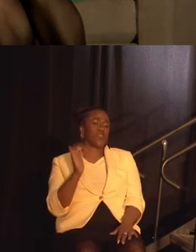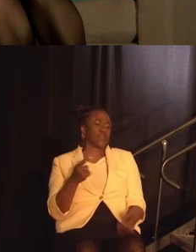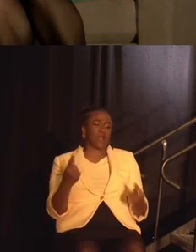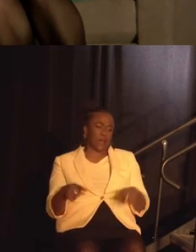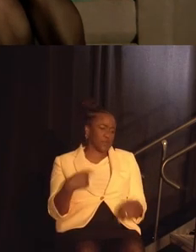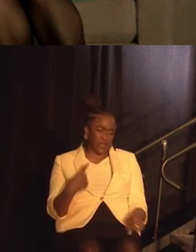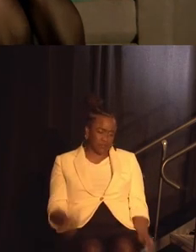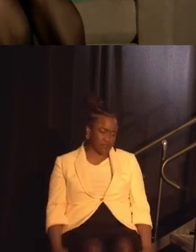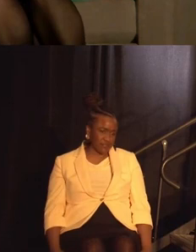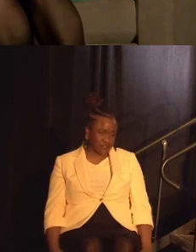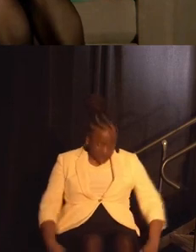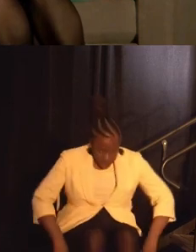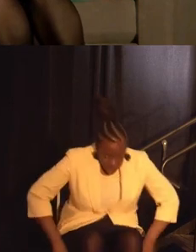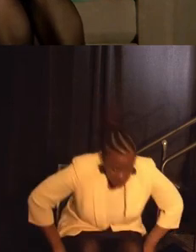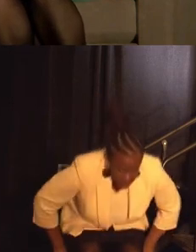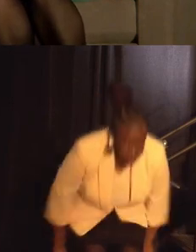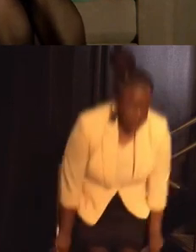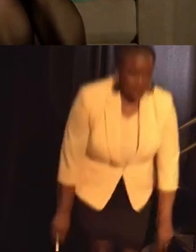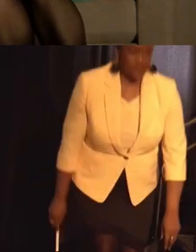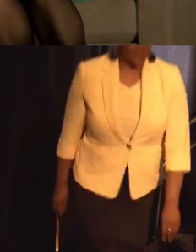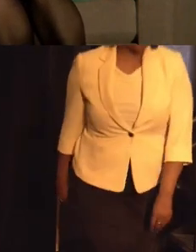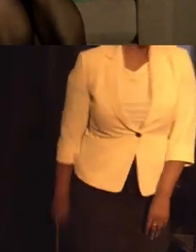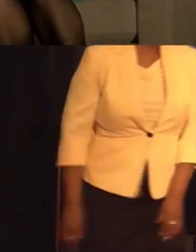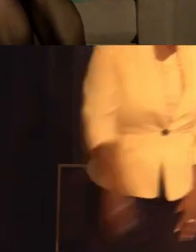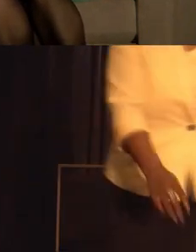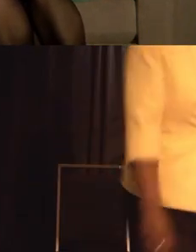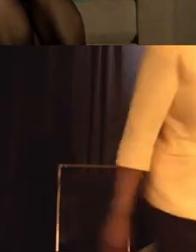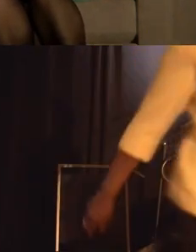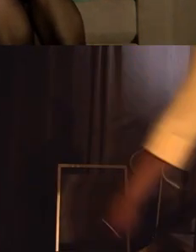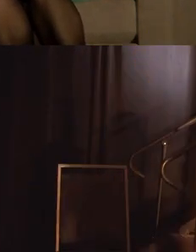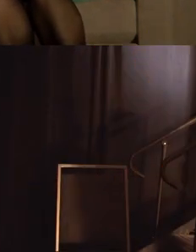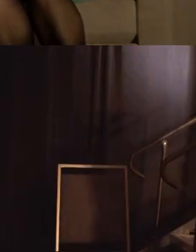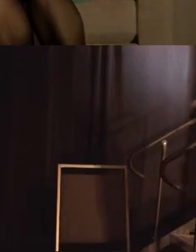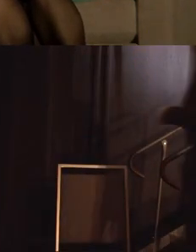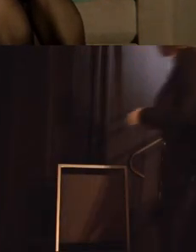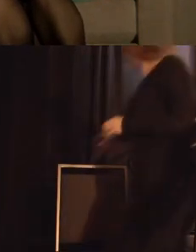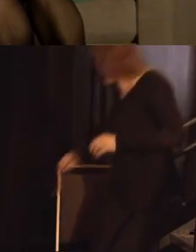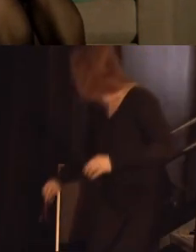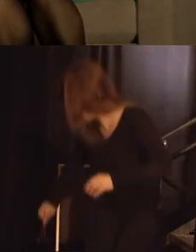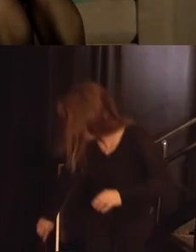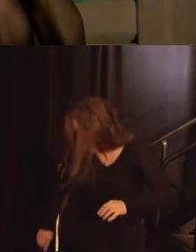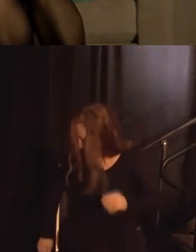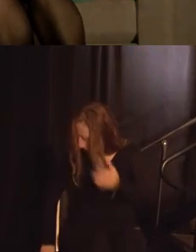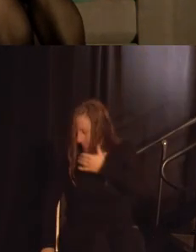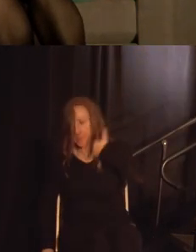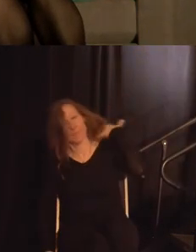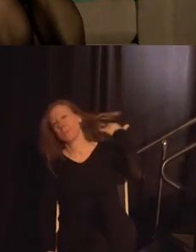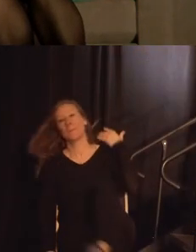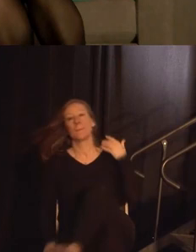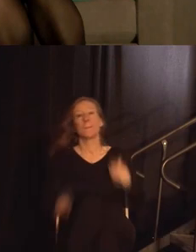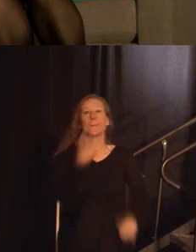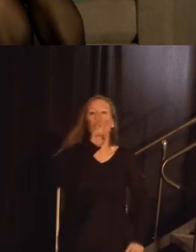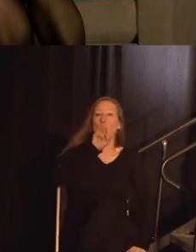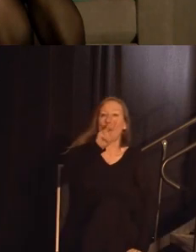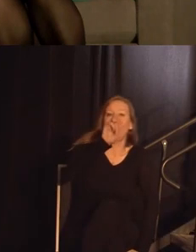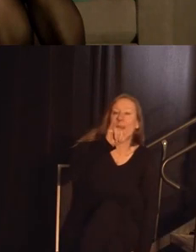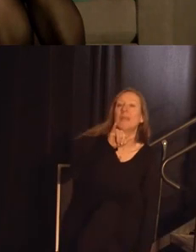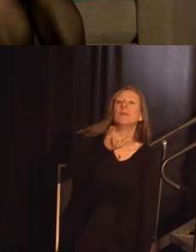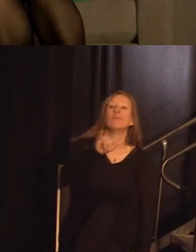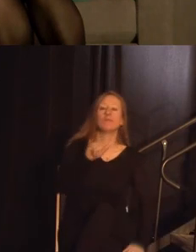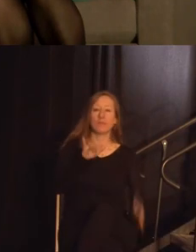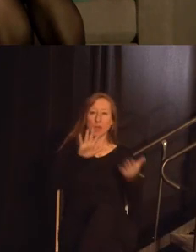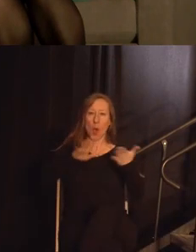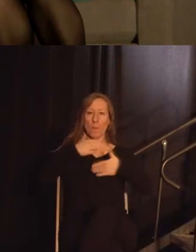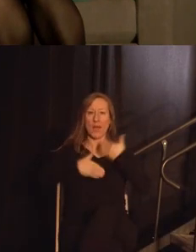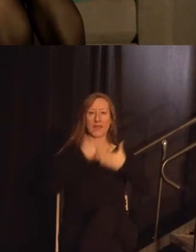me. Lindy, how about for you? What, I mean, you've written both a memoir and a book of essays. How was your process different for those books?